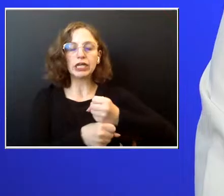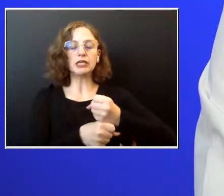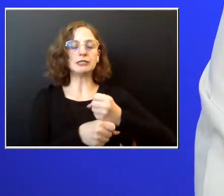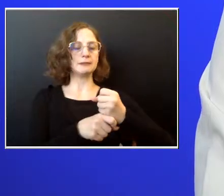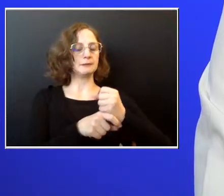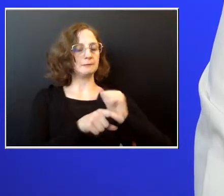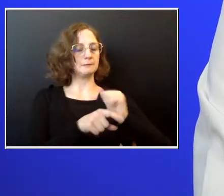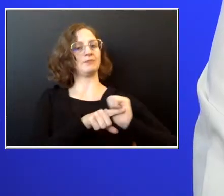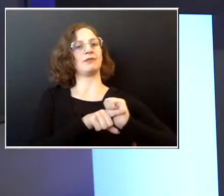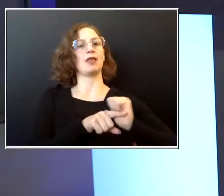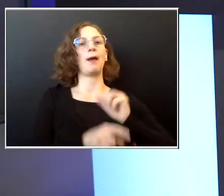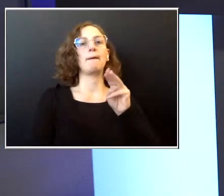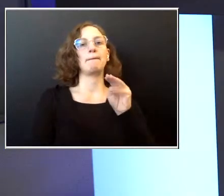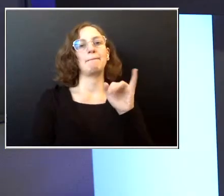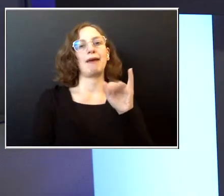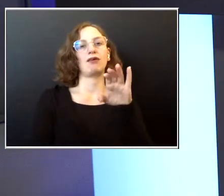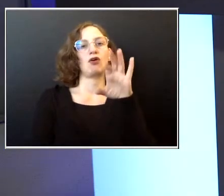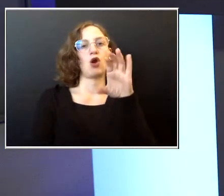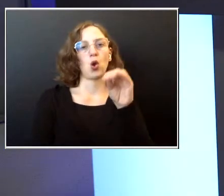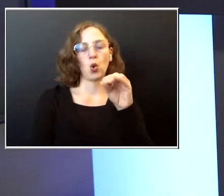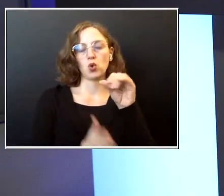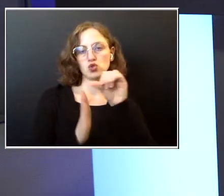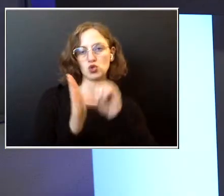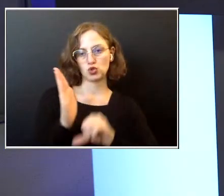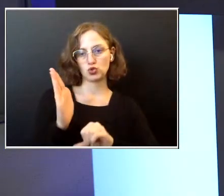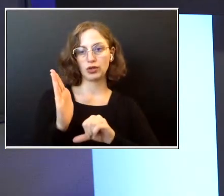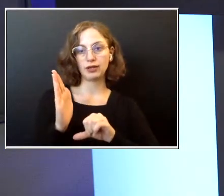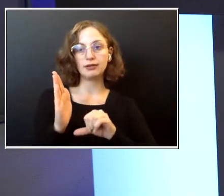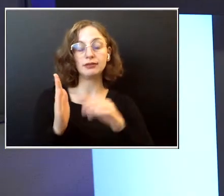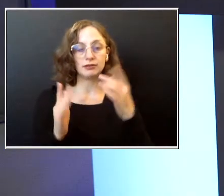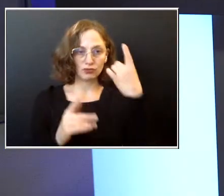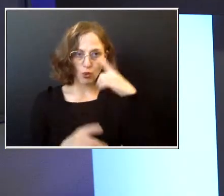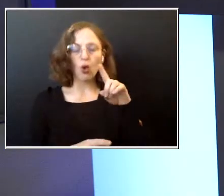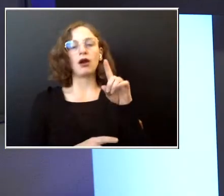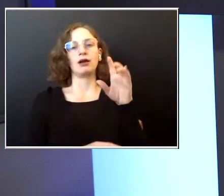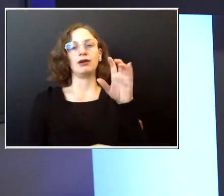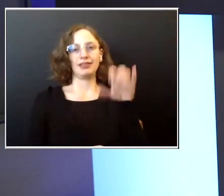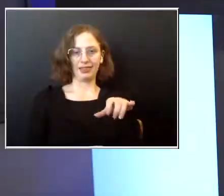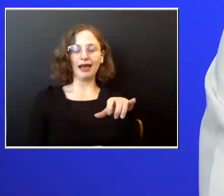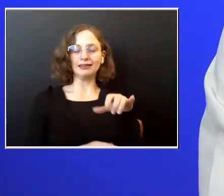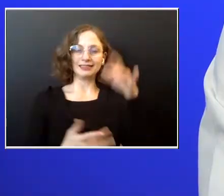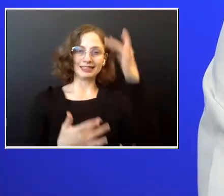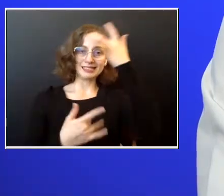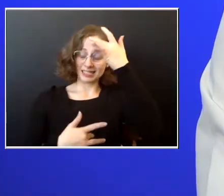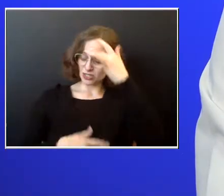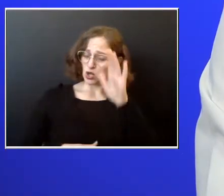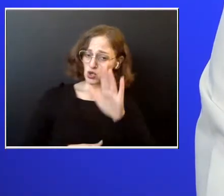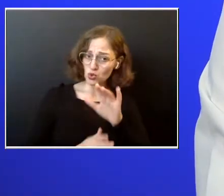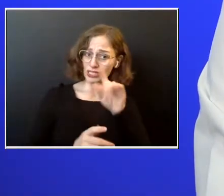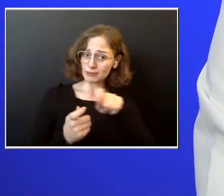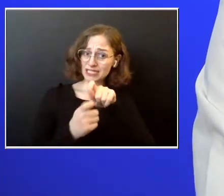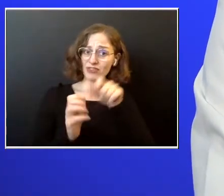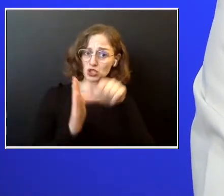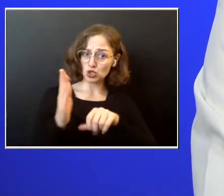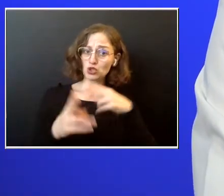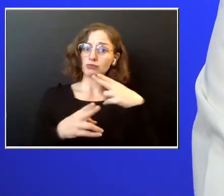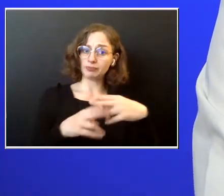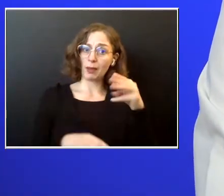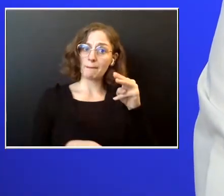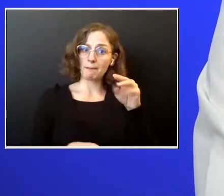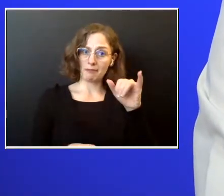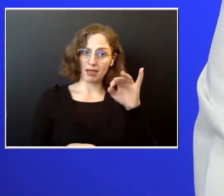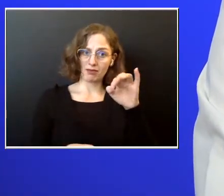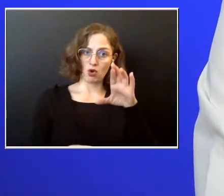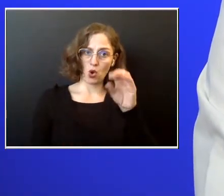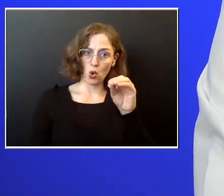help Moya Moya. The specific kind of surgery that you Correct. do is the microsurgery? Yes, yeah, there are a number of surgical procedures. Nerissa received